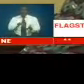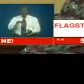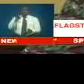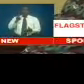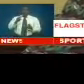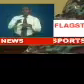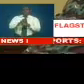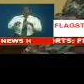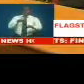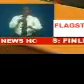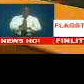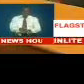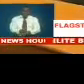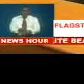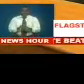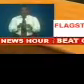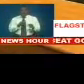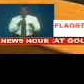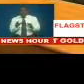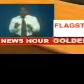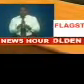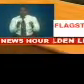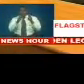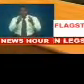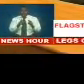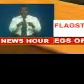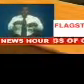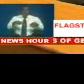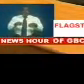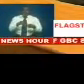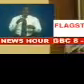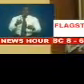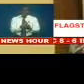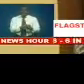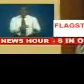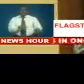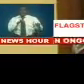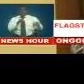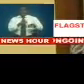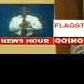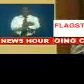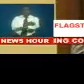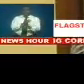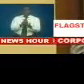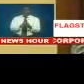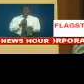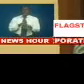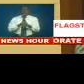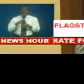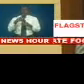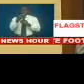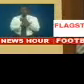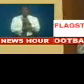and prospective companies. The resultant increase in trade volumes between the two firms have shot up at a time that foreign